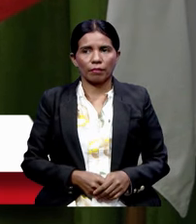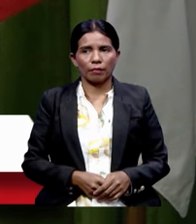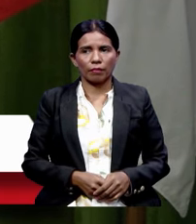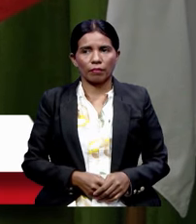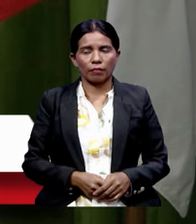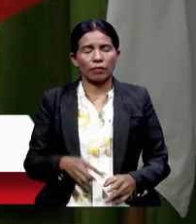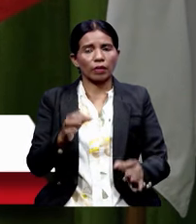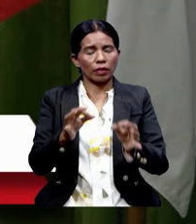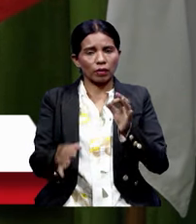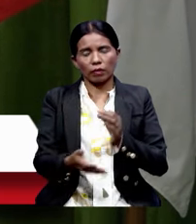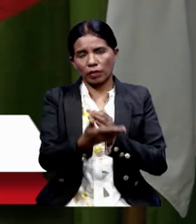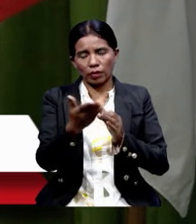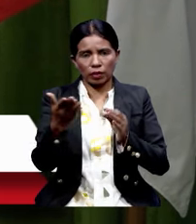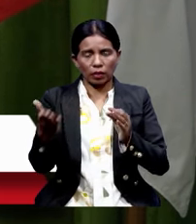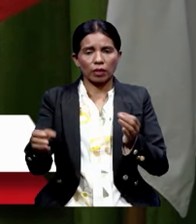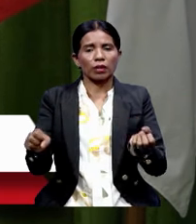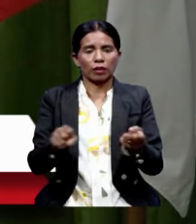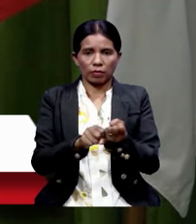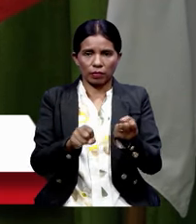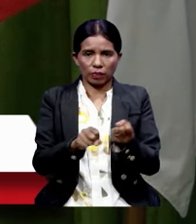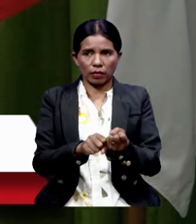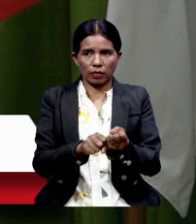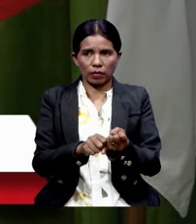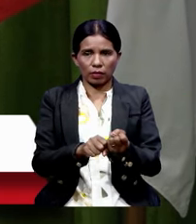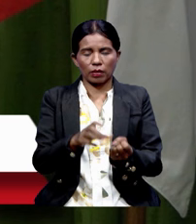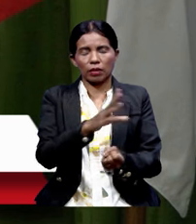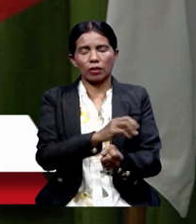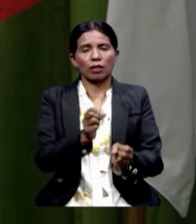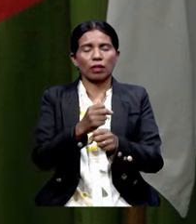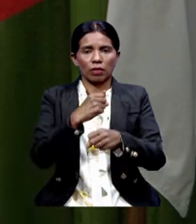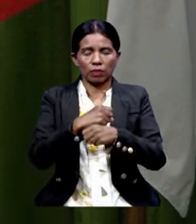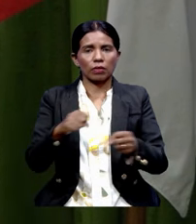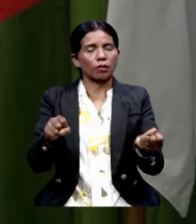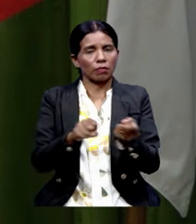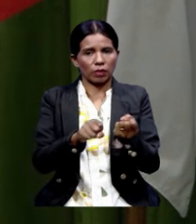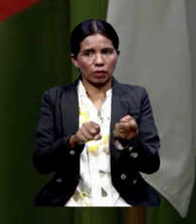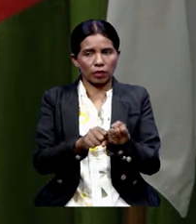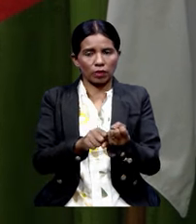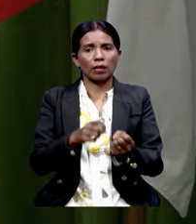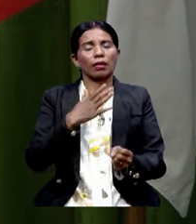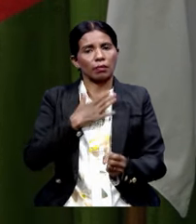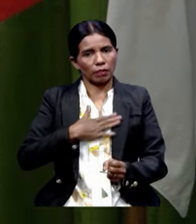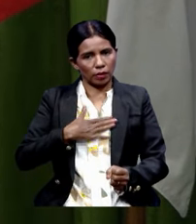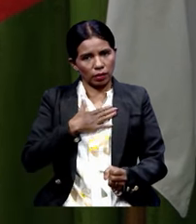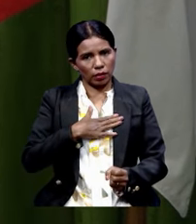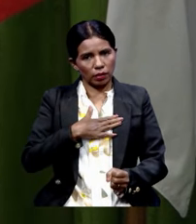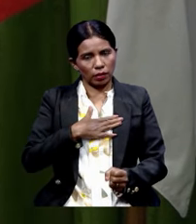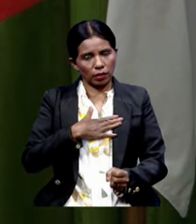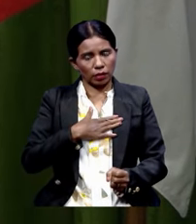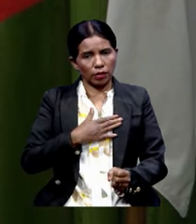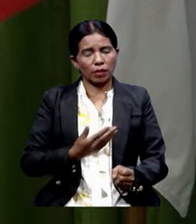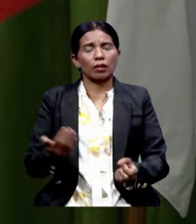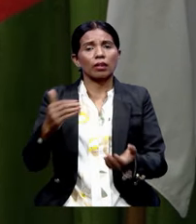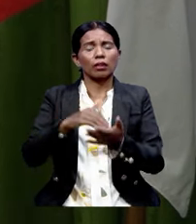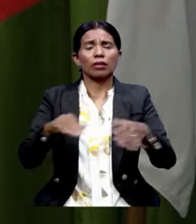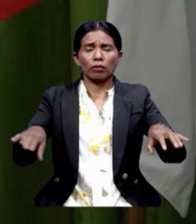if we could do this for buildings, please be more